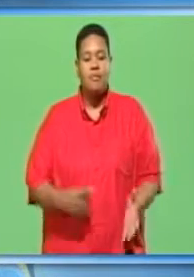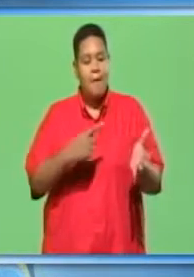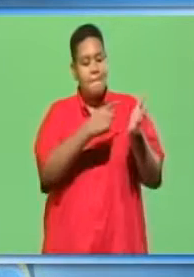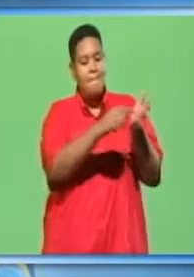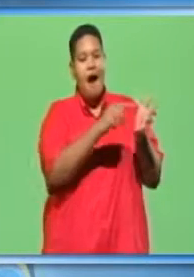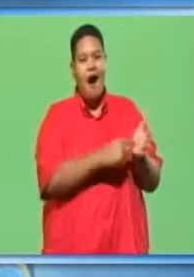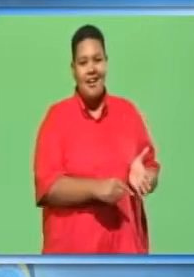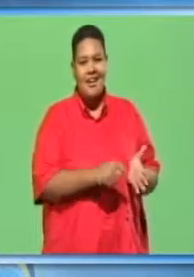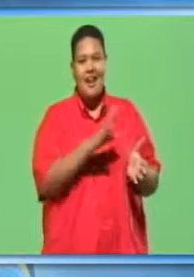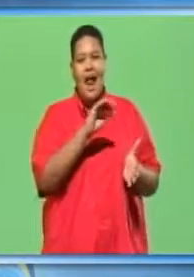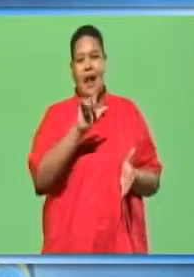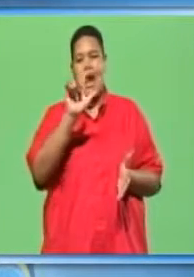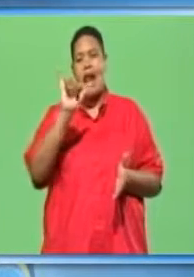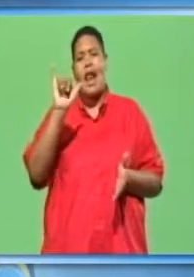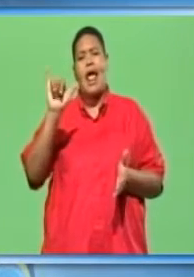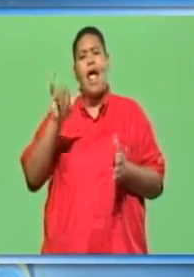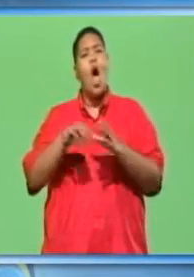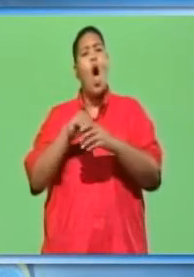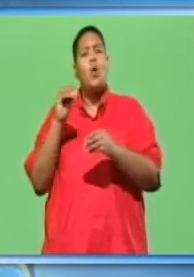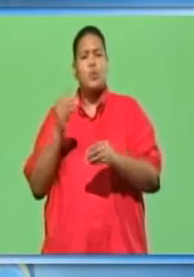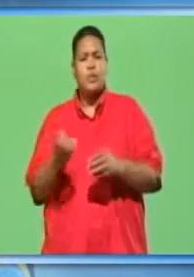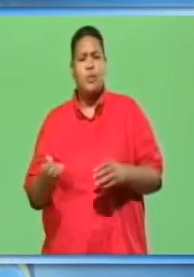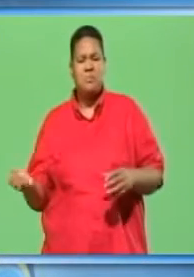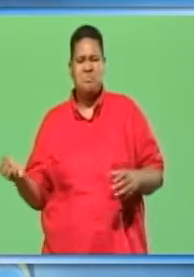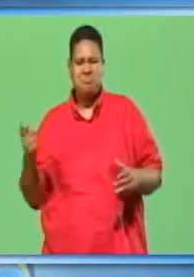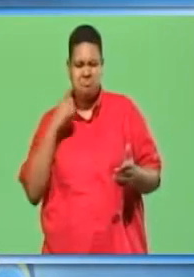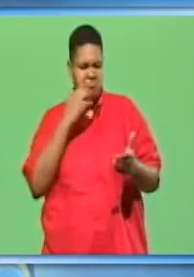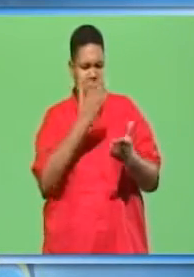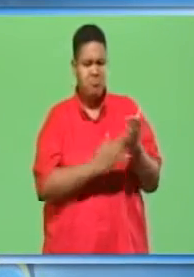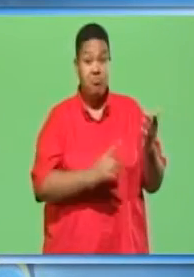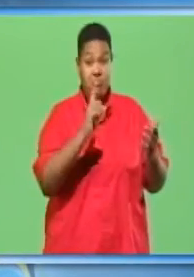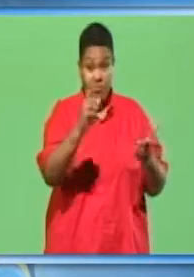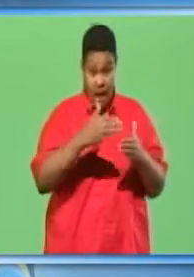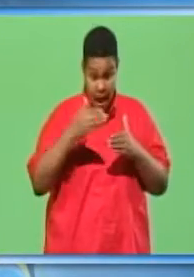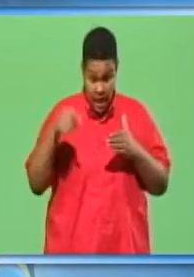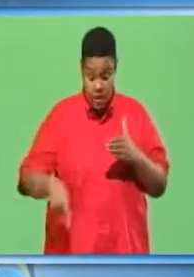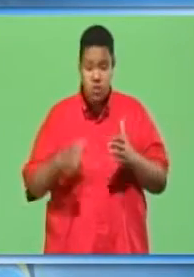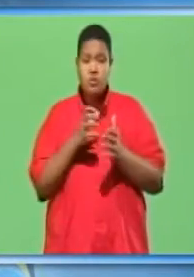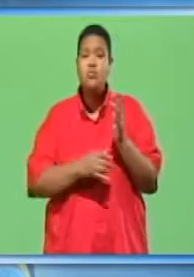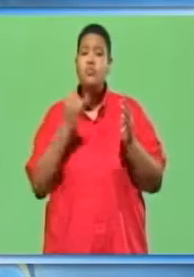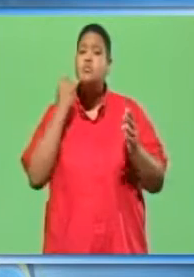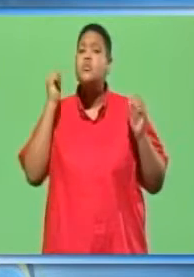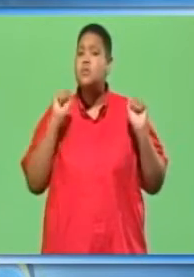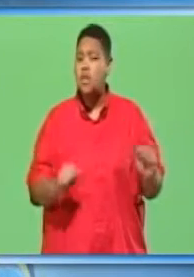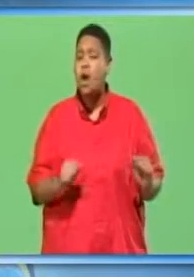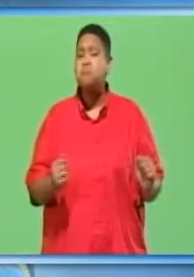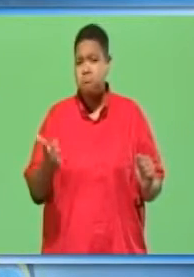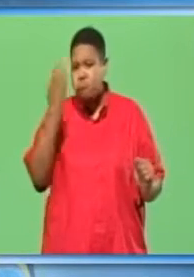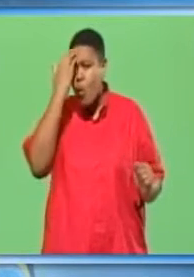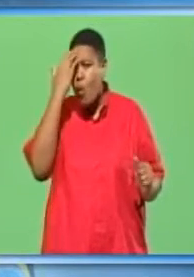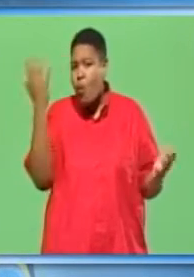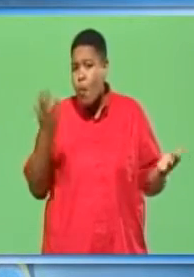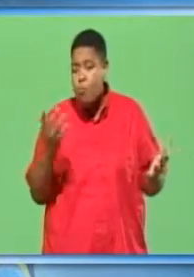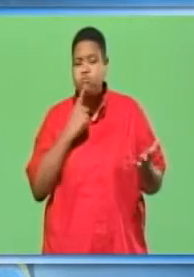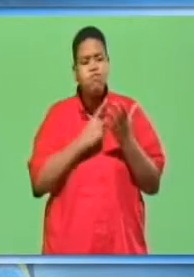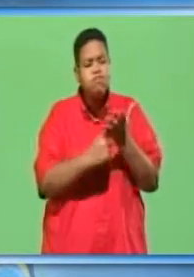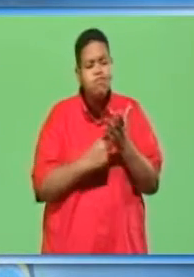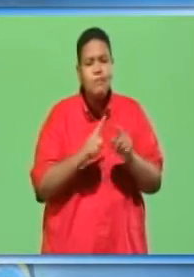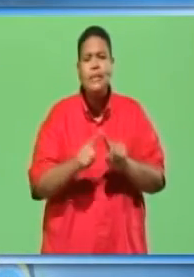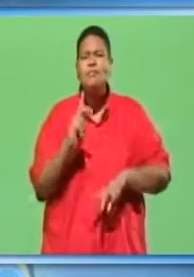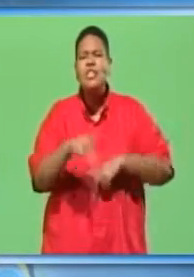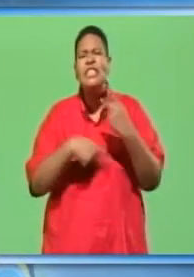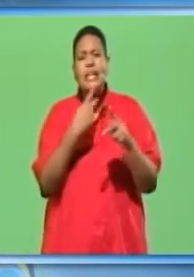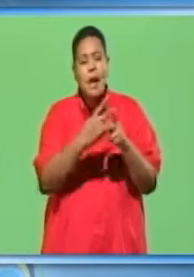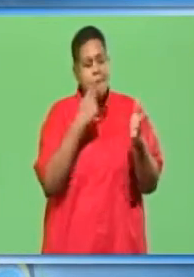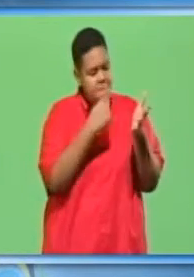marking and layout tools. Section 1. At the end of this section, you should be able to discuss different types of